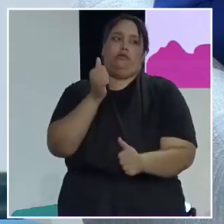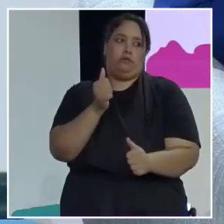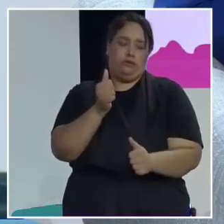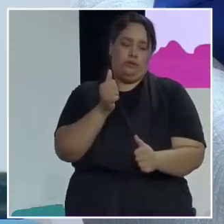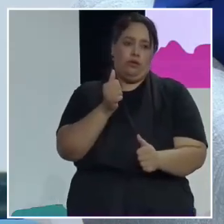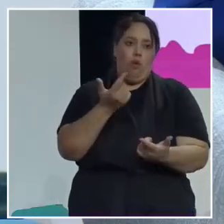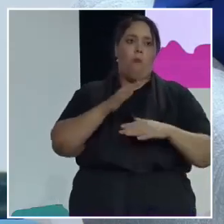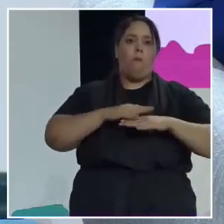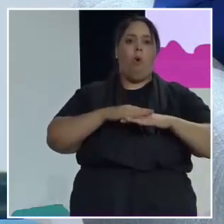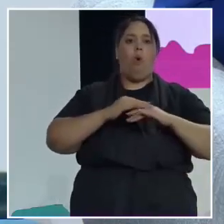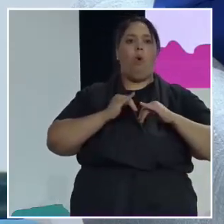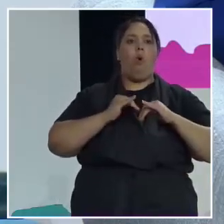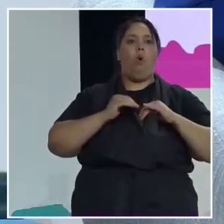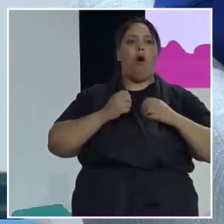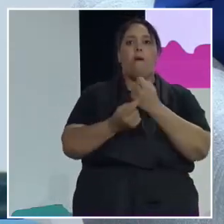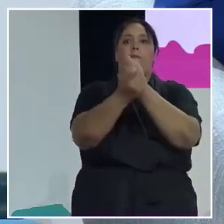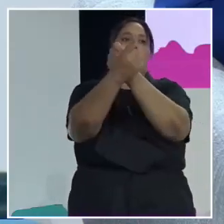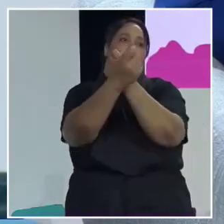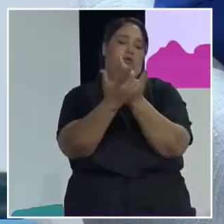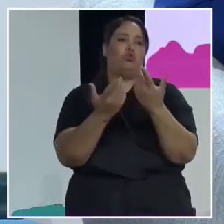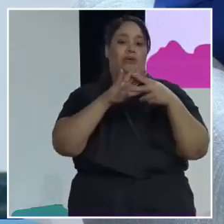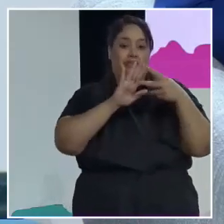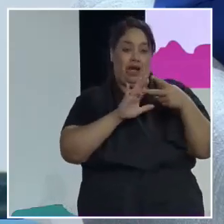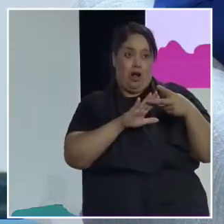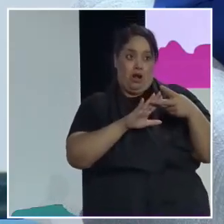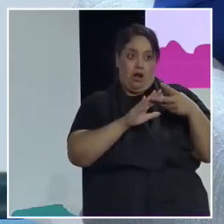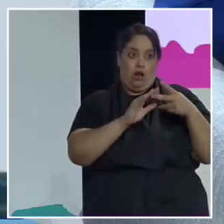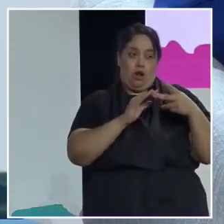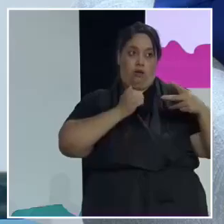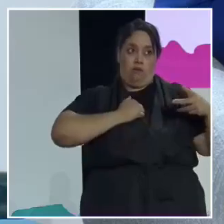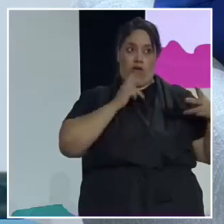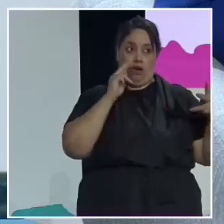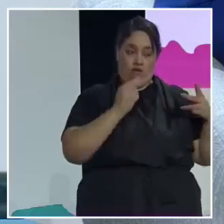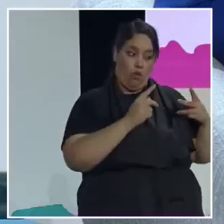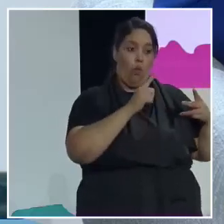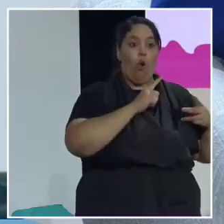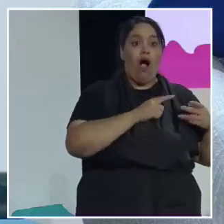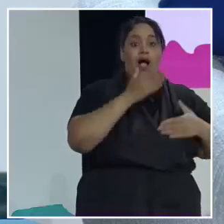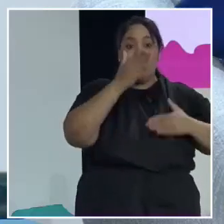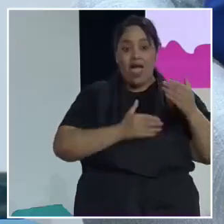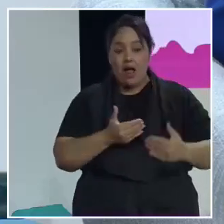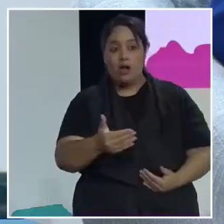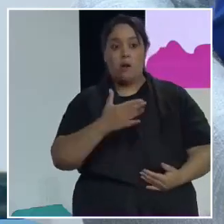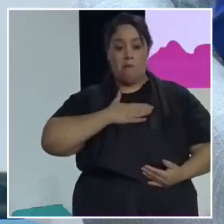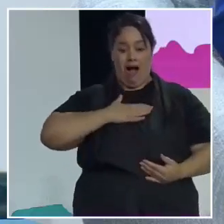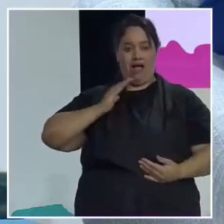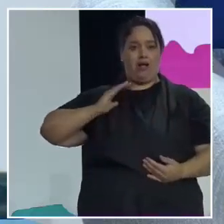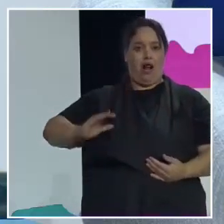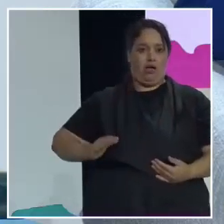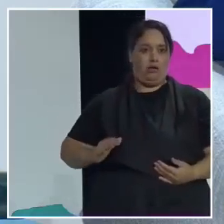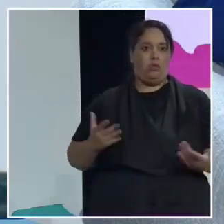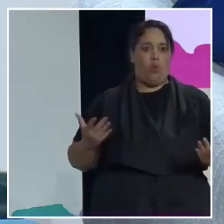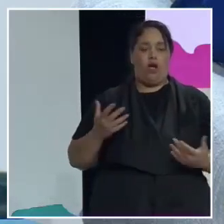prominent. So that's my second agenda item. Again, because the end investor, my client at